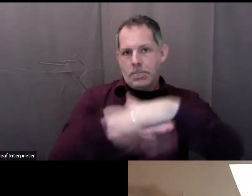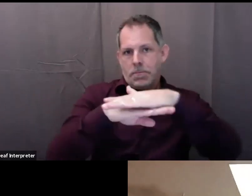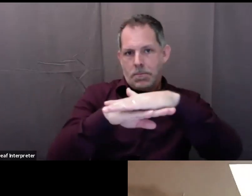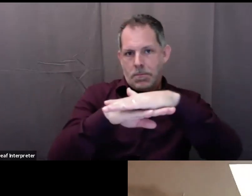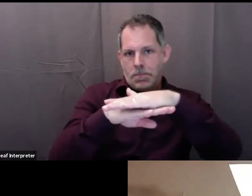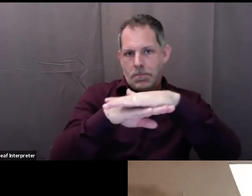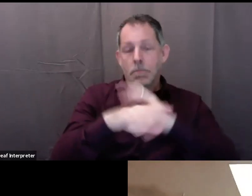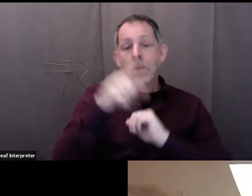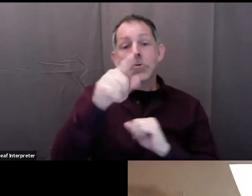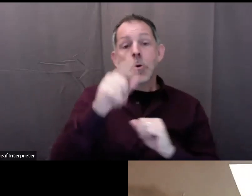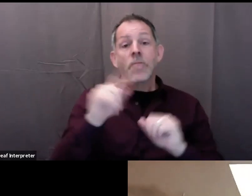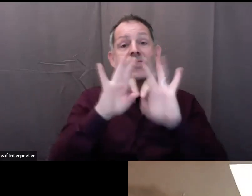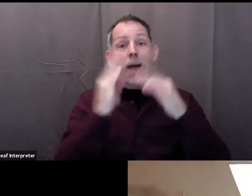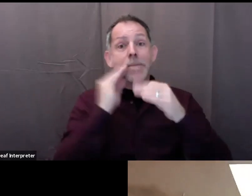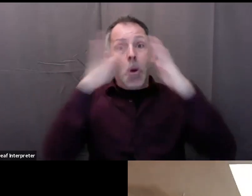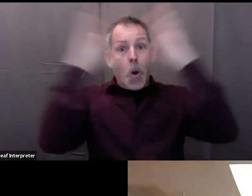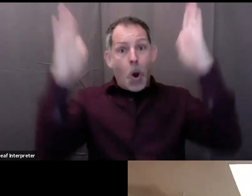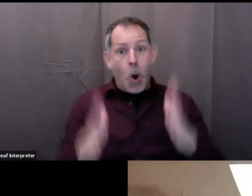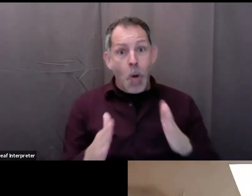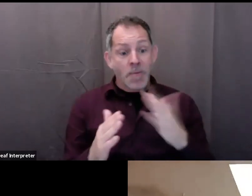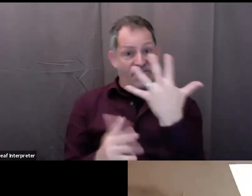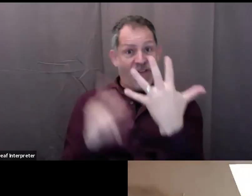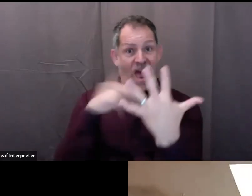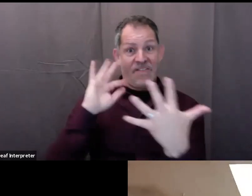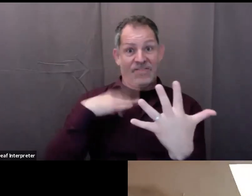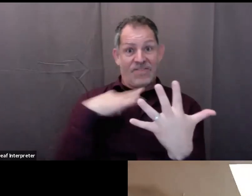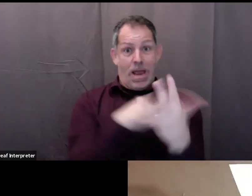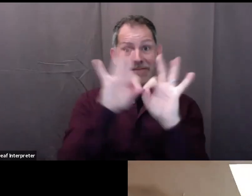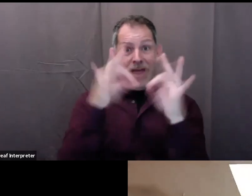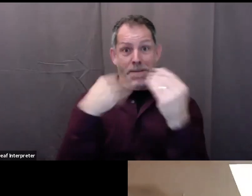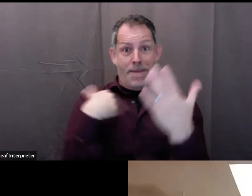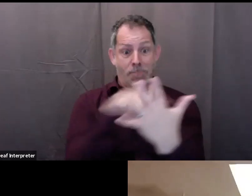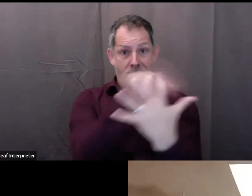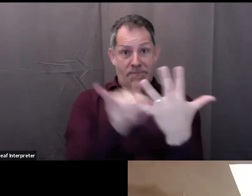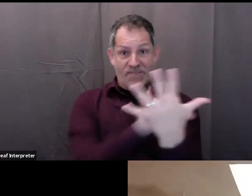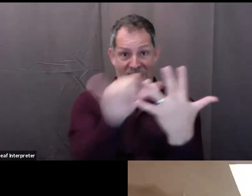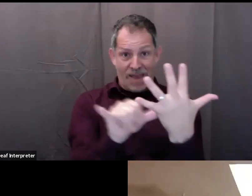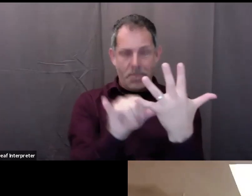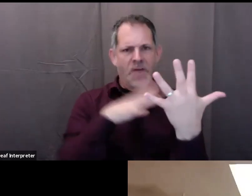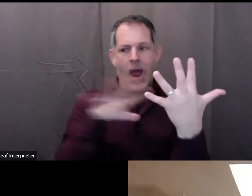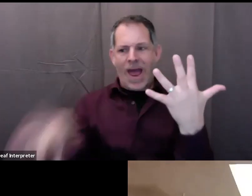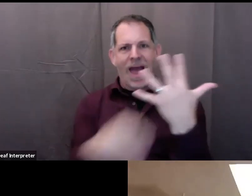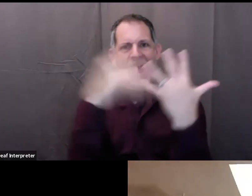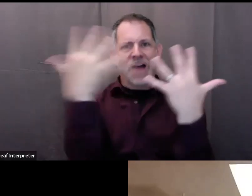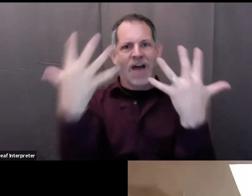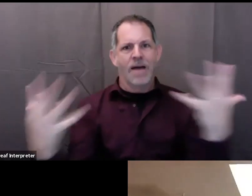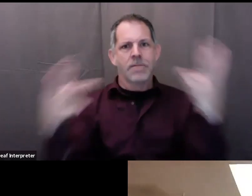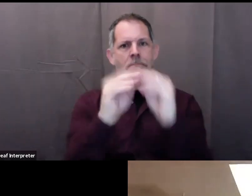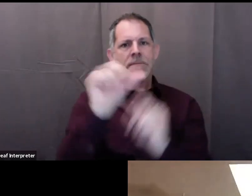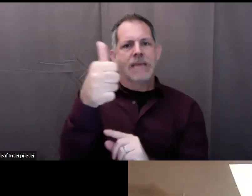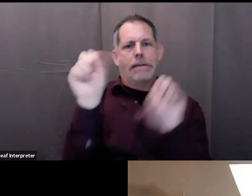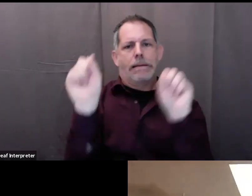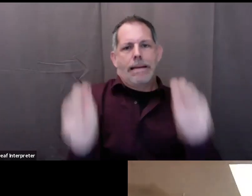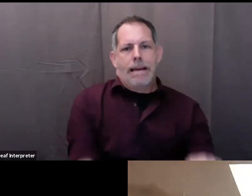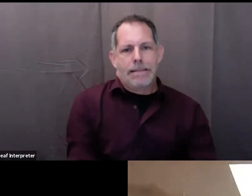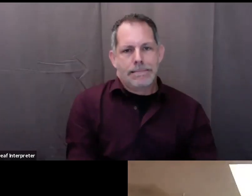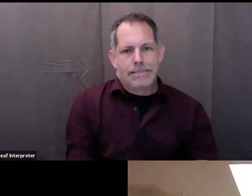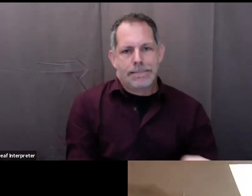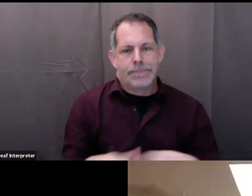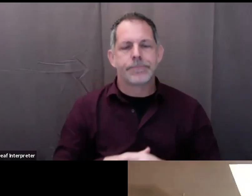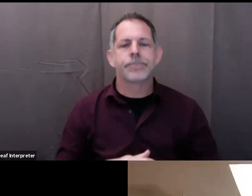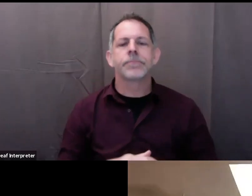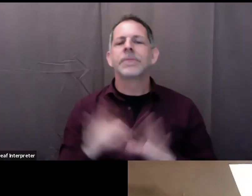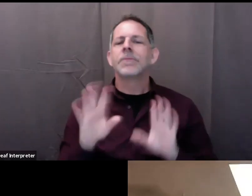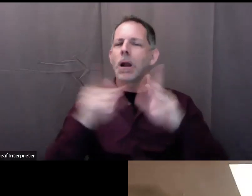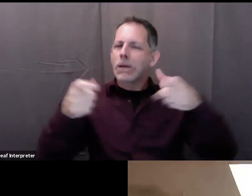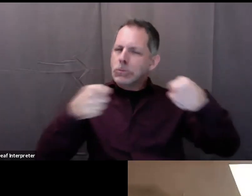can't emphasize enough the importance and the effectiveness of face coverings in preventing transmission. Those masks really